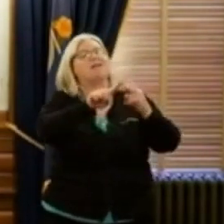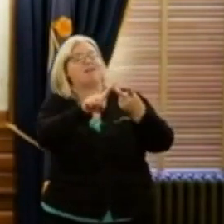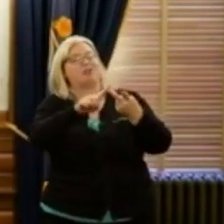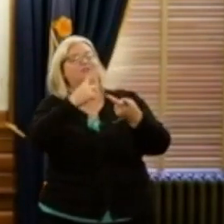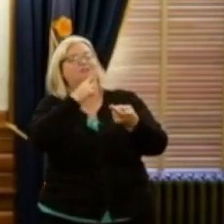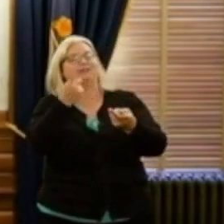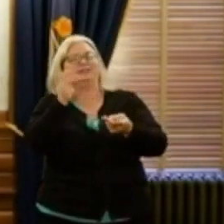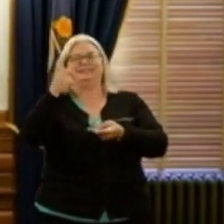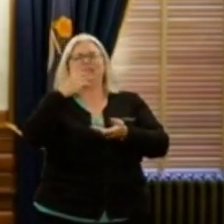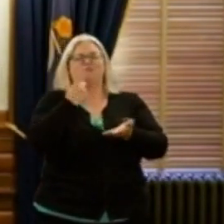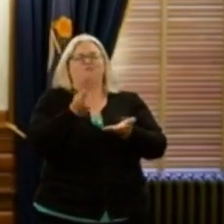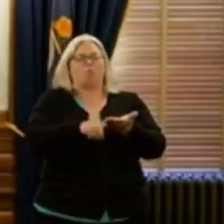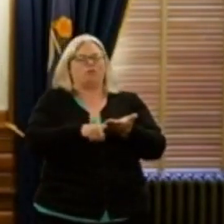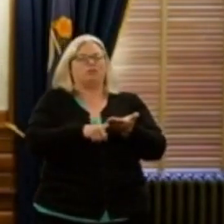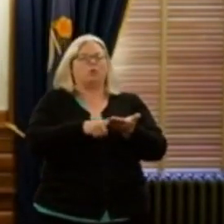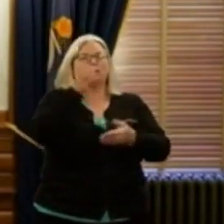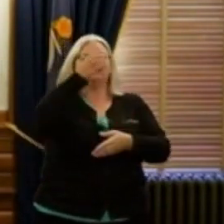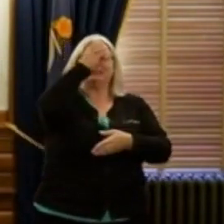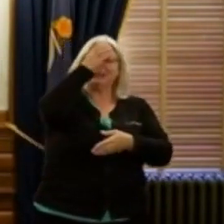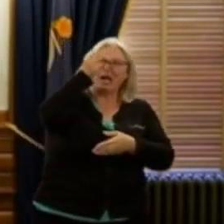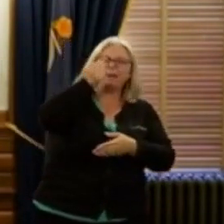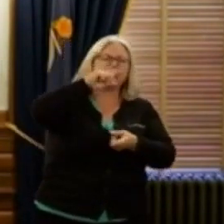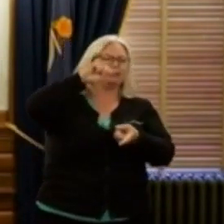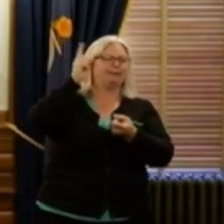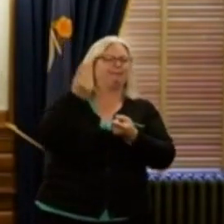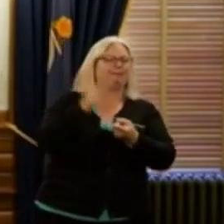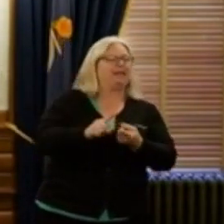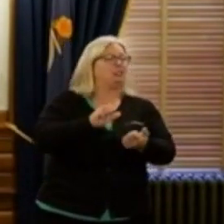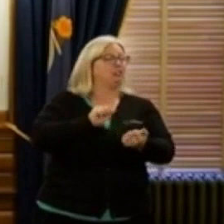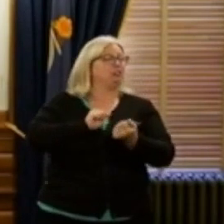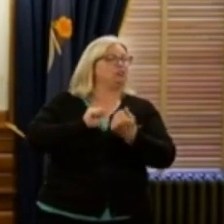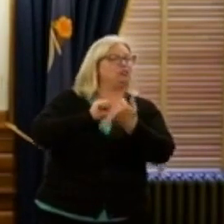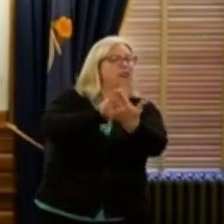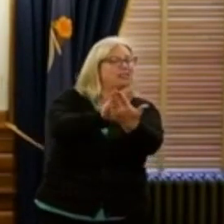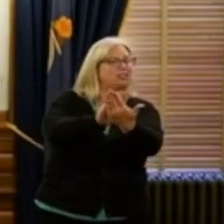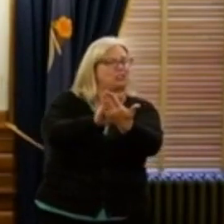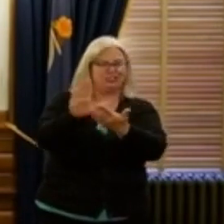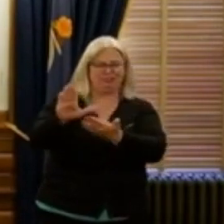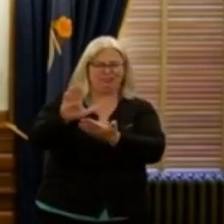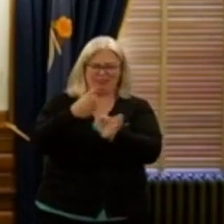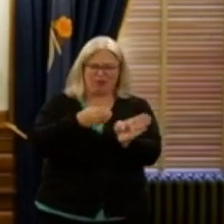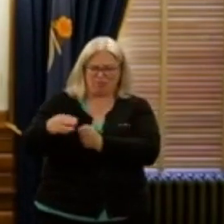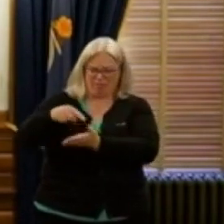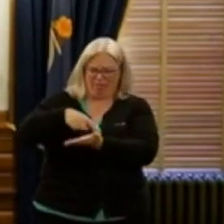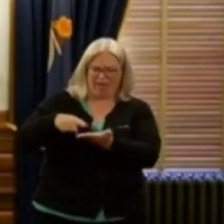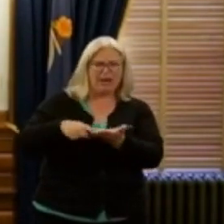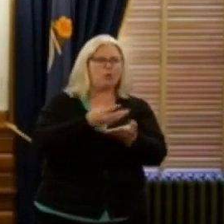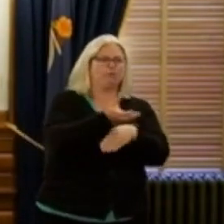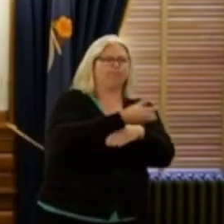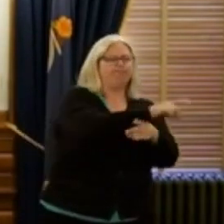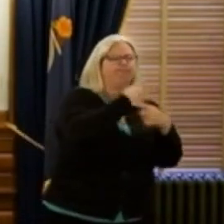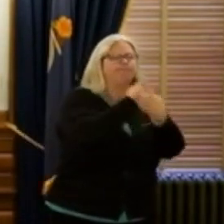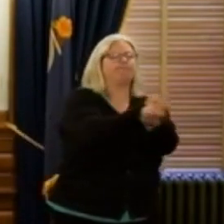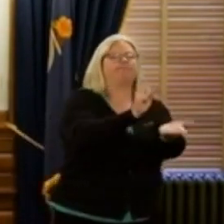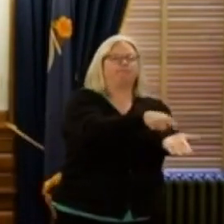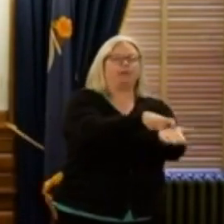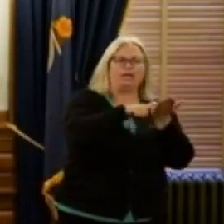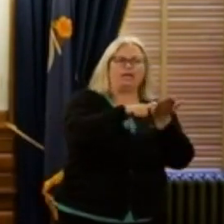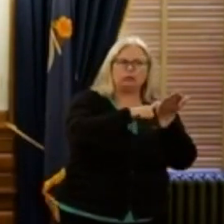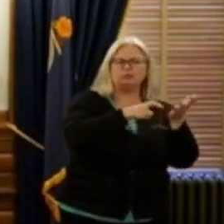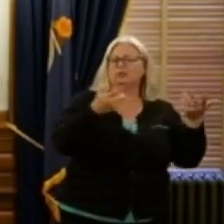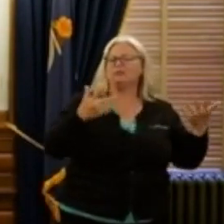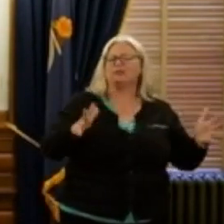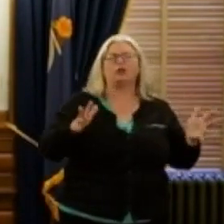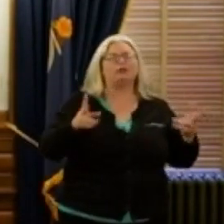order to make those common sense mitigation strategies that are in the board's plan mandatory, because we have